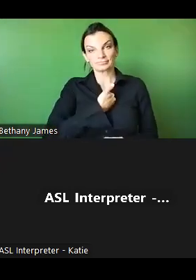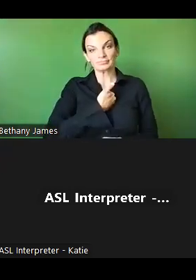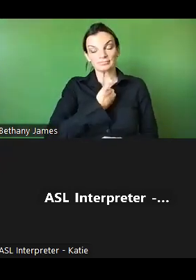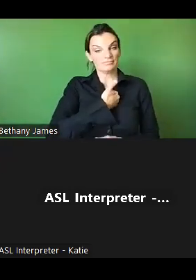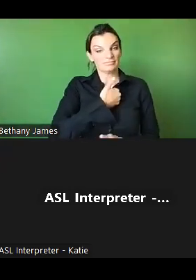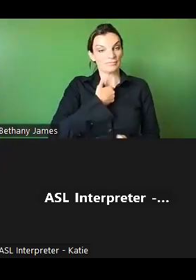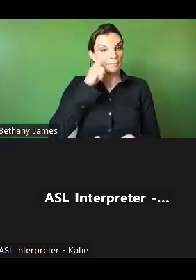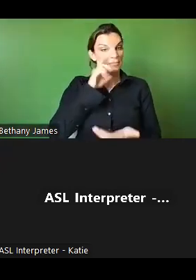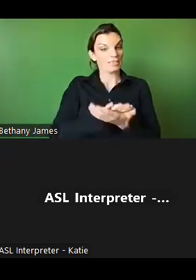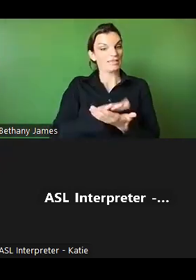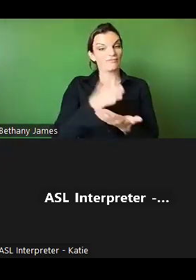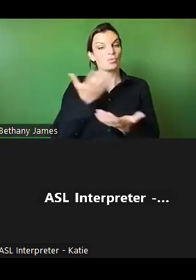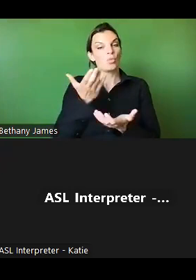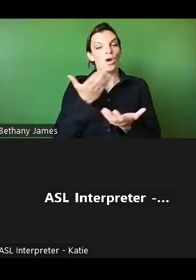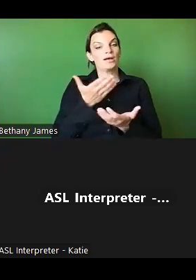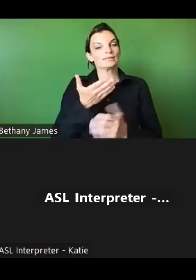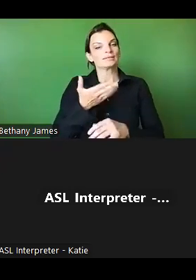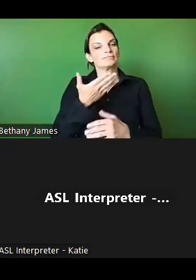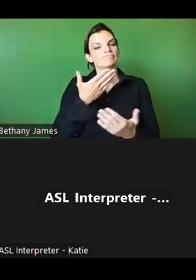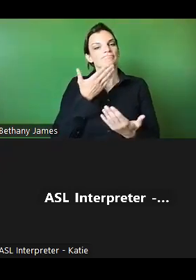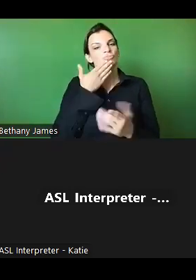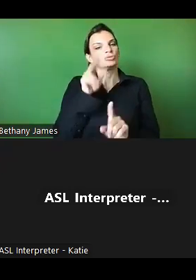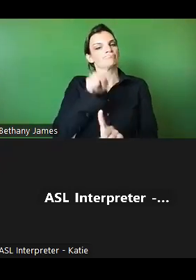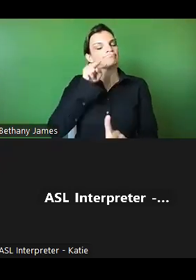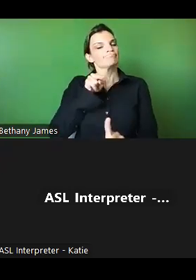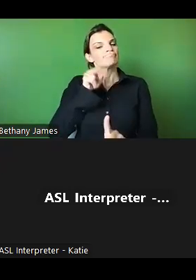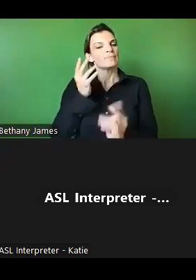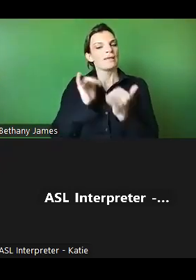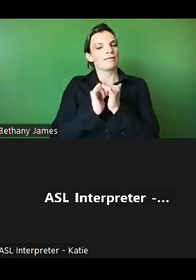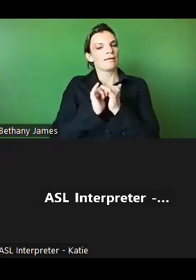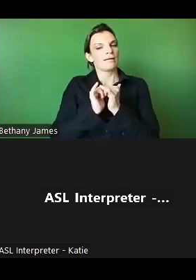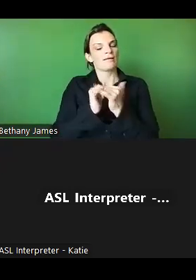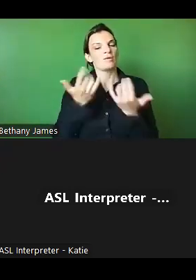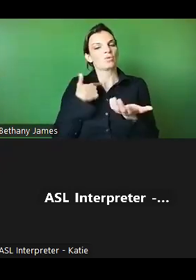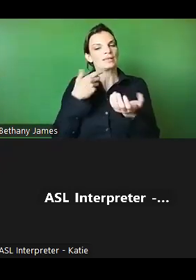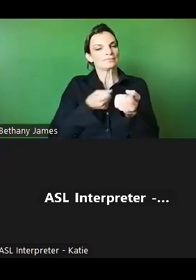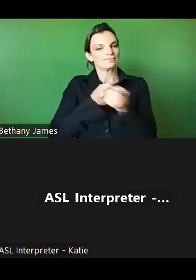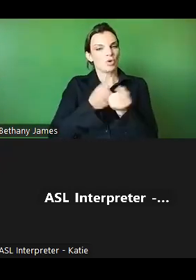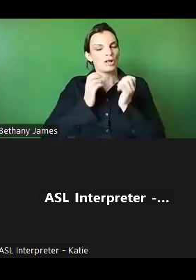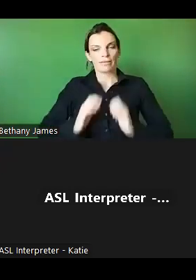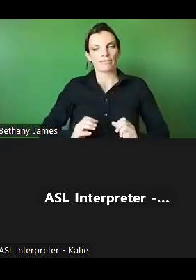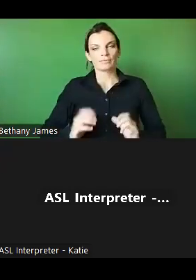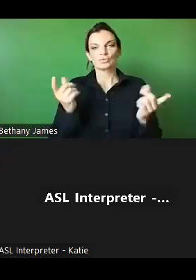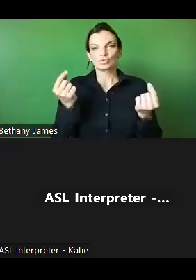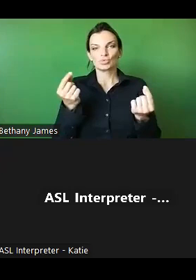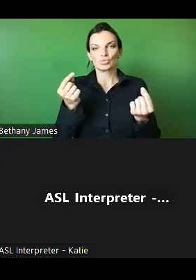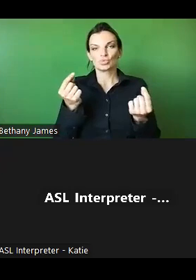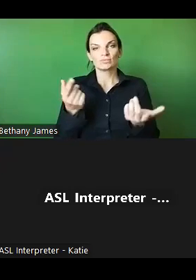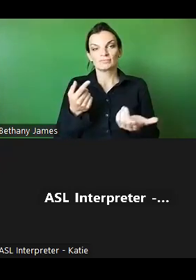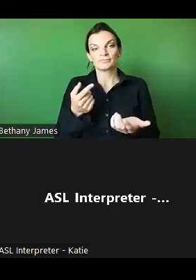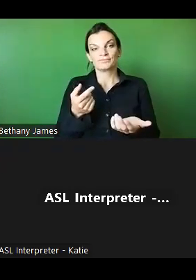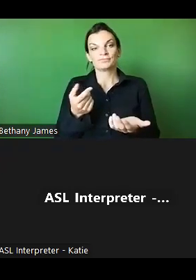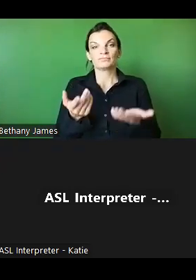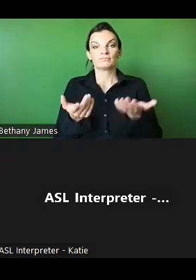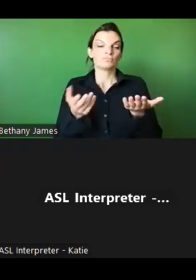healthiest approach that we as counselors, and I think that we can help our clients take, is to say, we don't have to